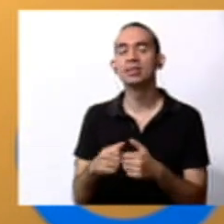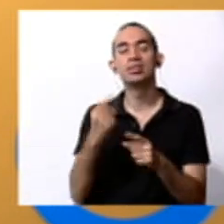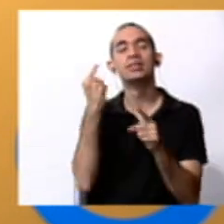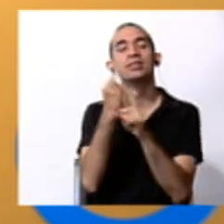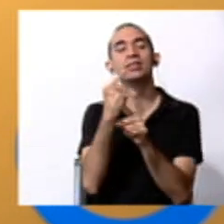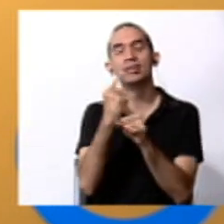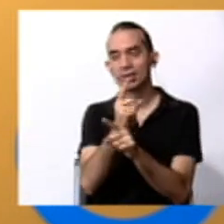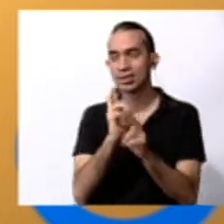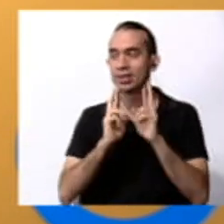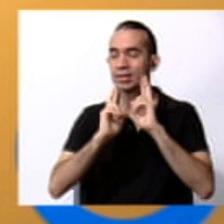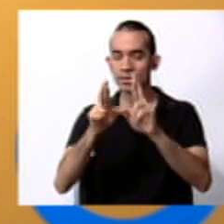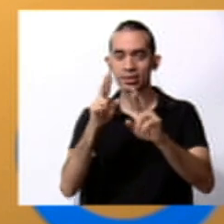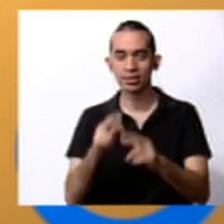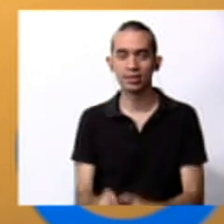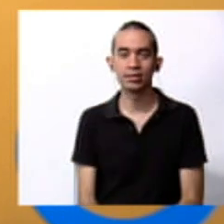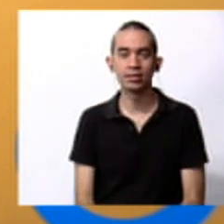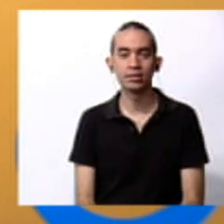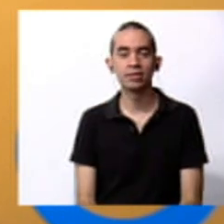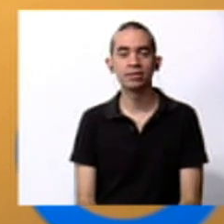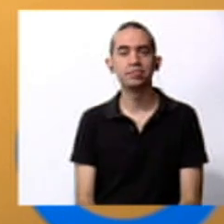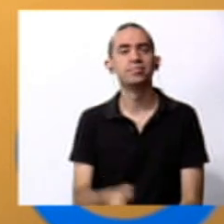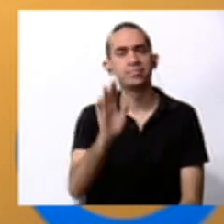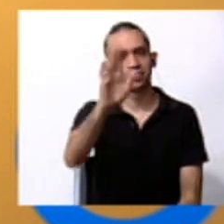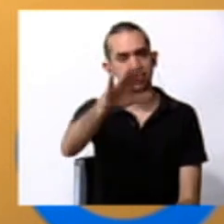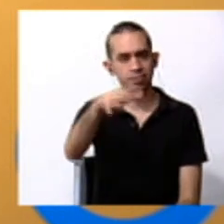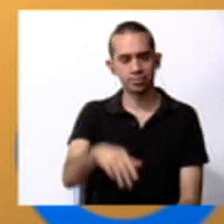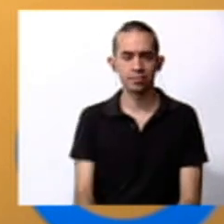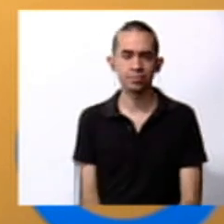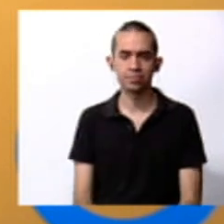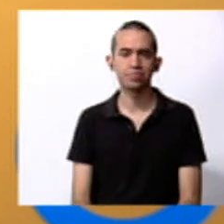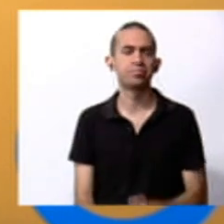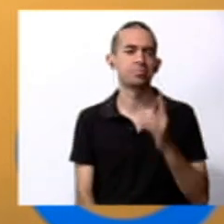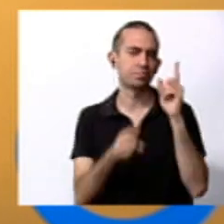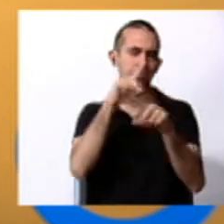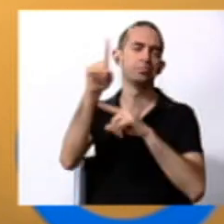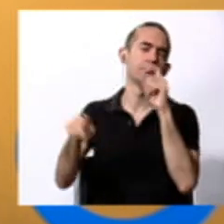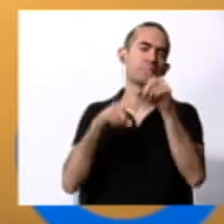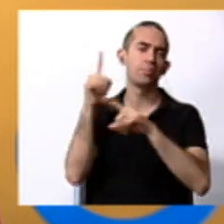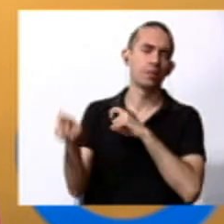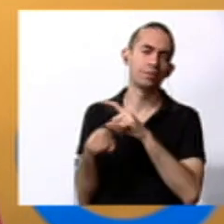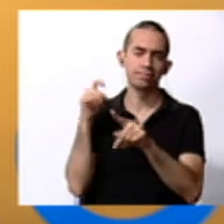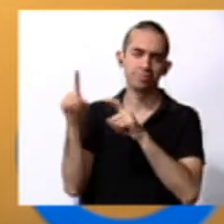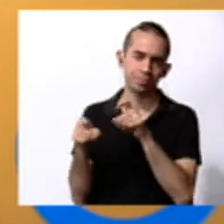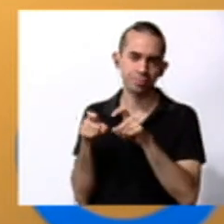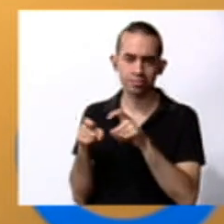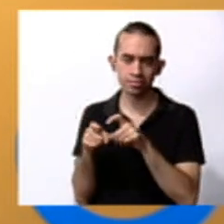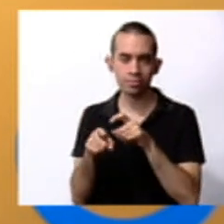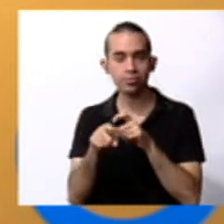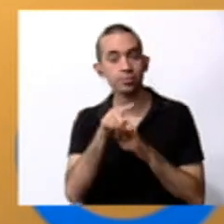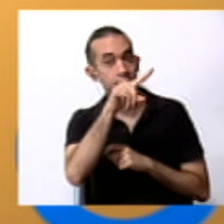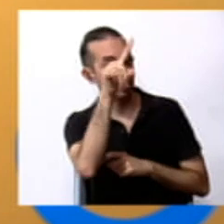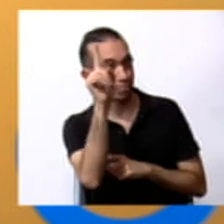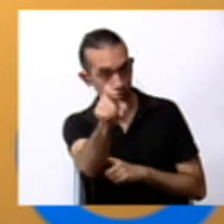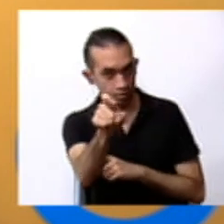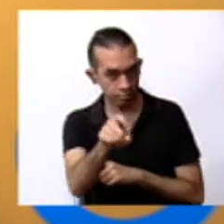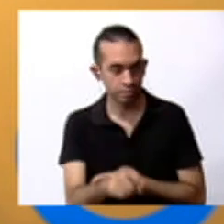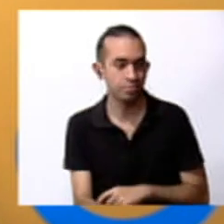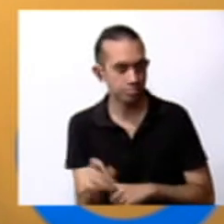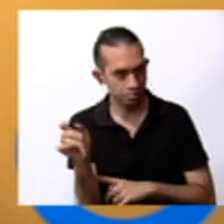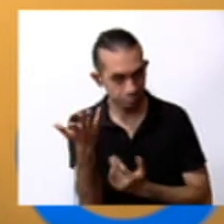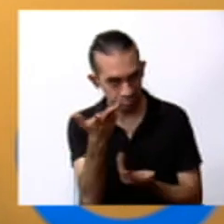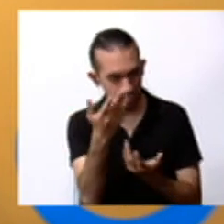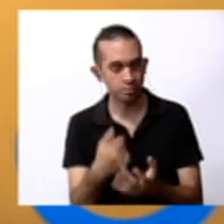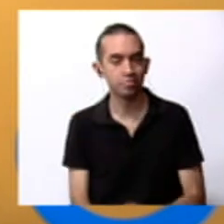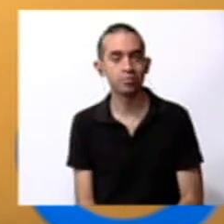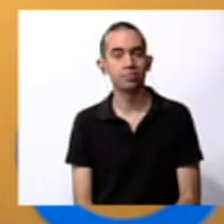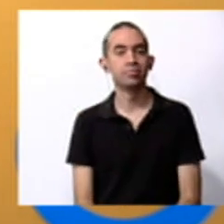correct answer. Now, Zoe, I have some questions for you and, of course, some questions to your classmates at